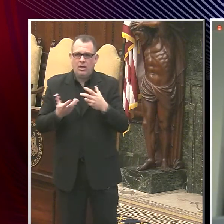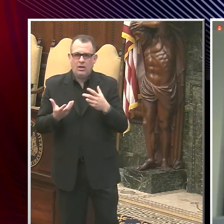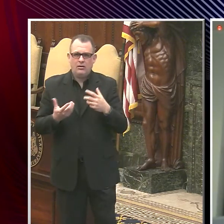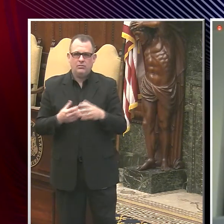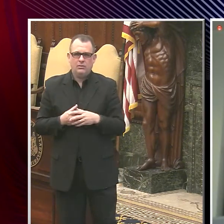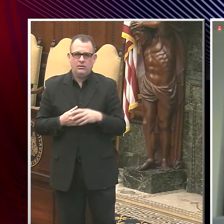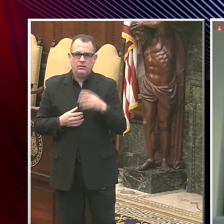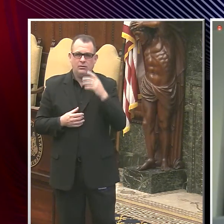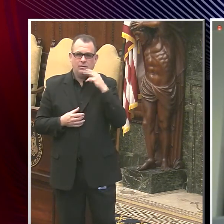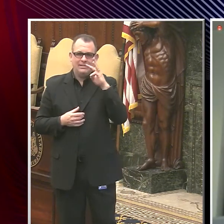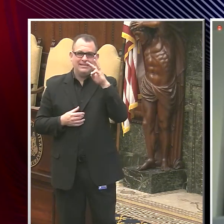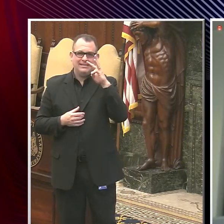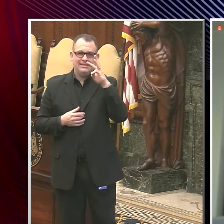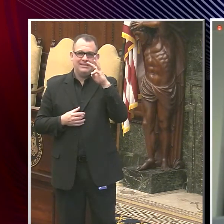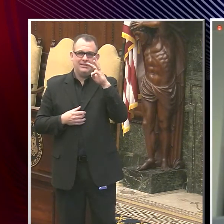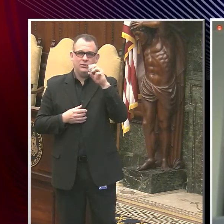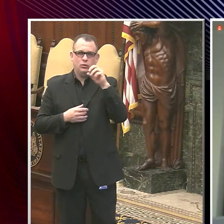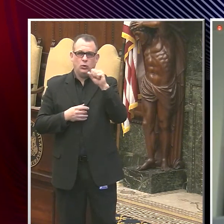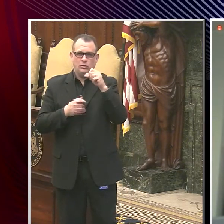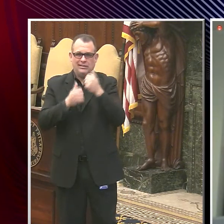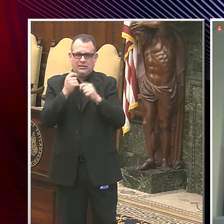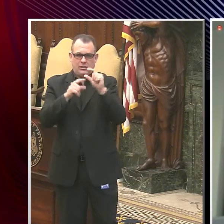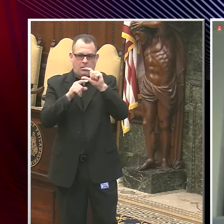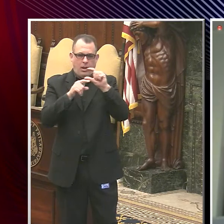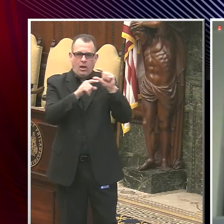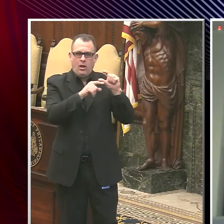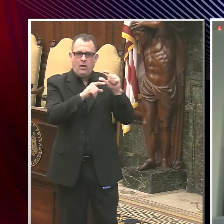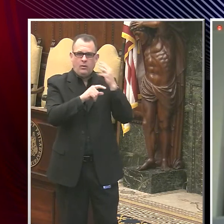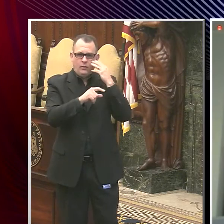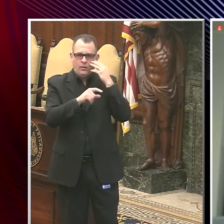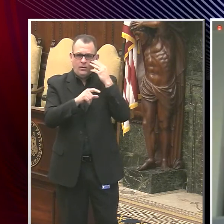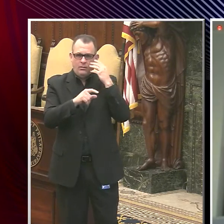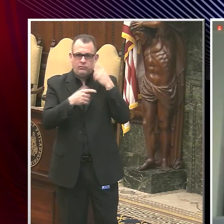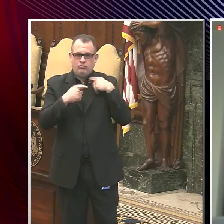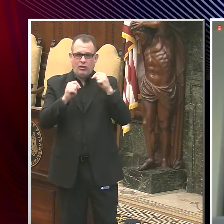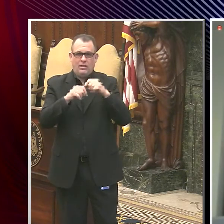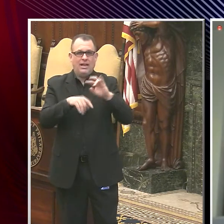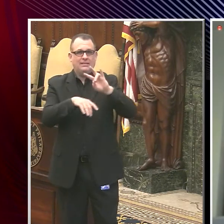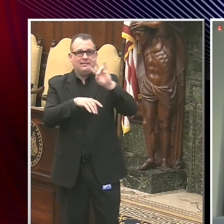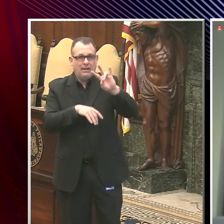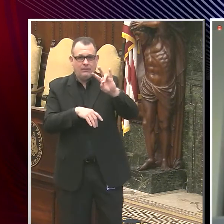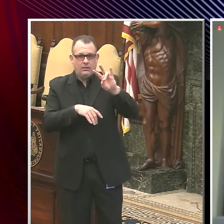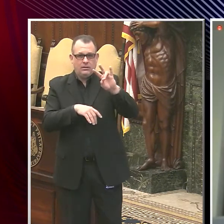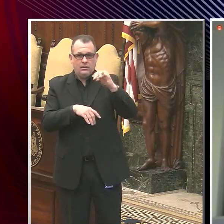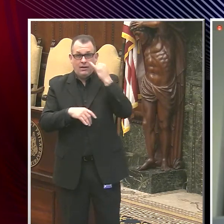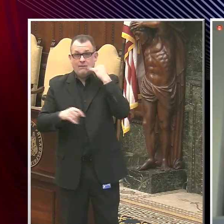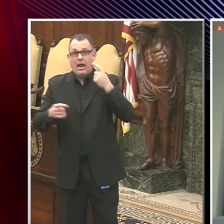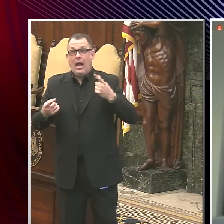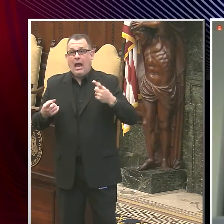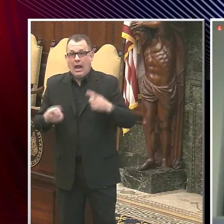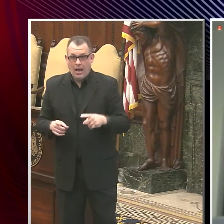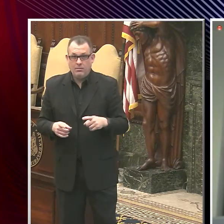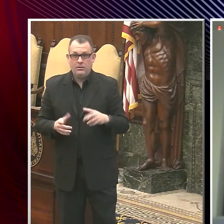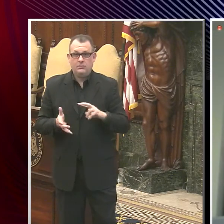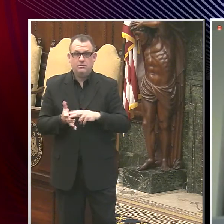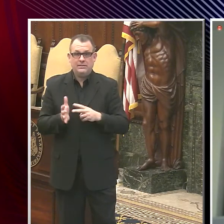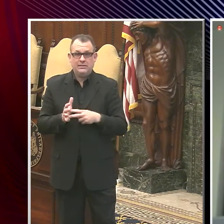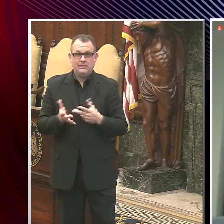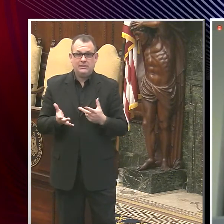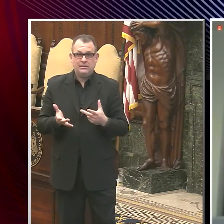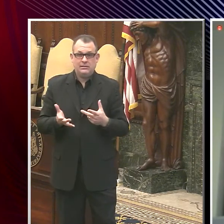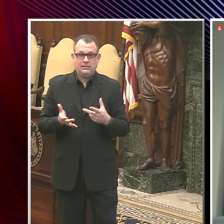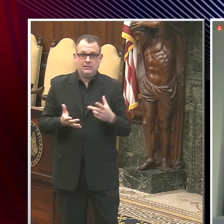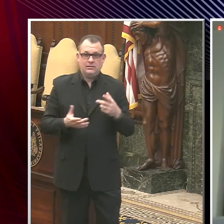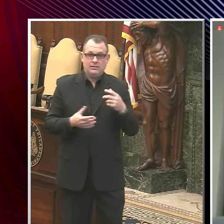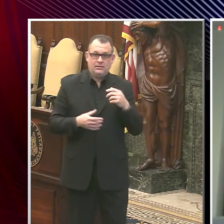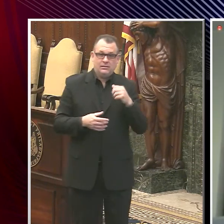get out of a vial. Some providers were able to try to get a 7th. If they do, then ultimately that leads to shortages of syringes or other